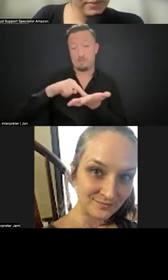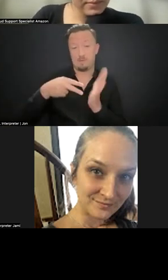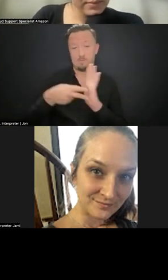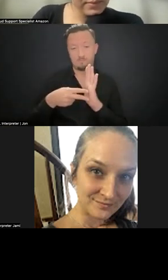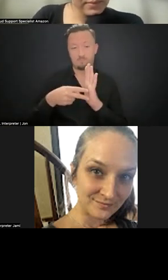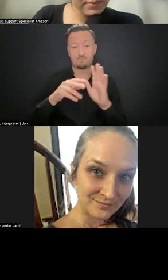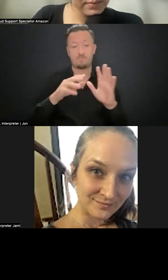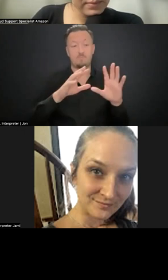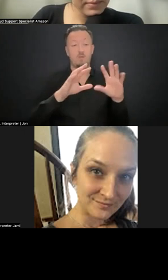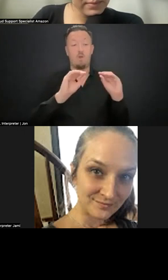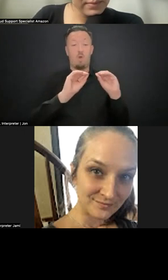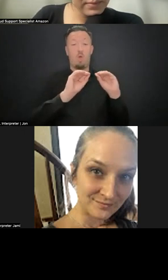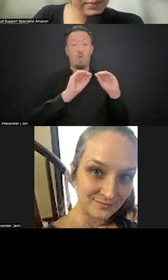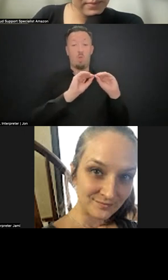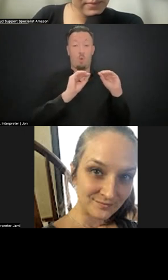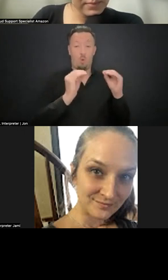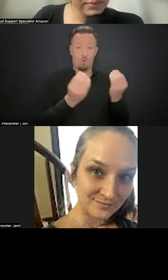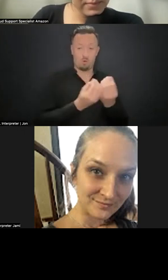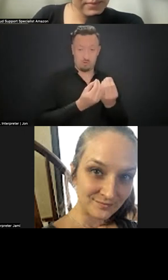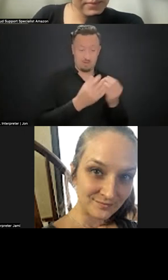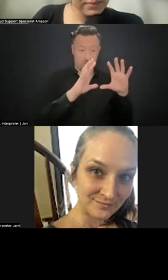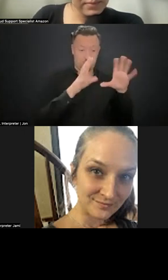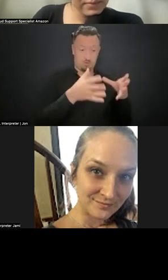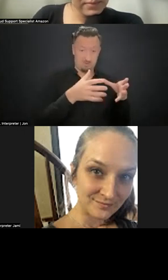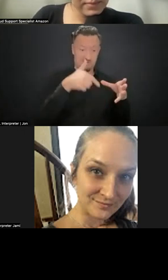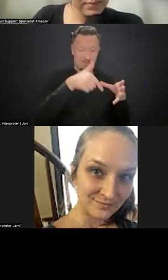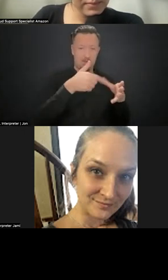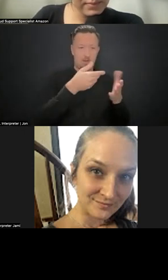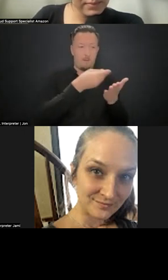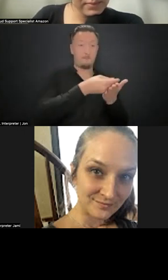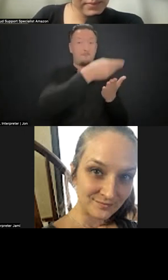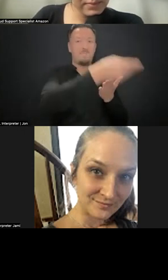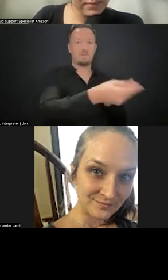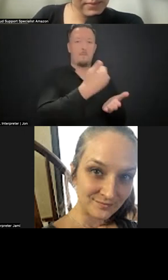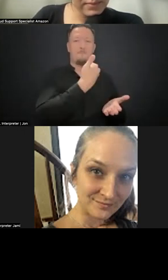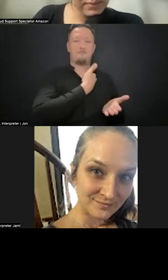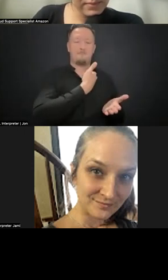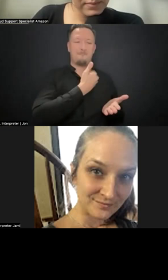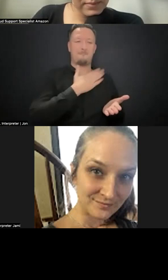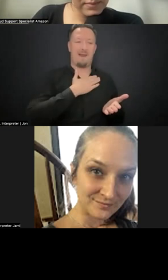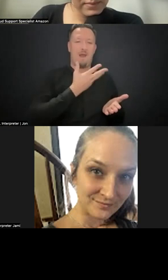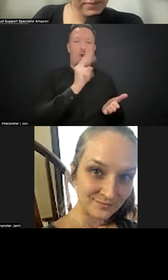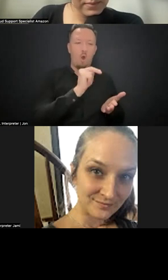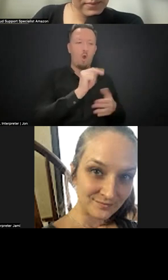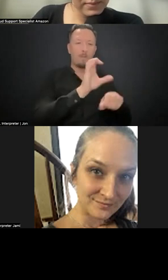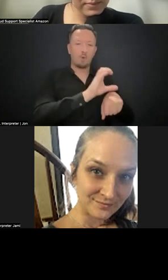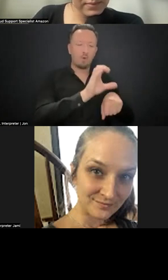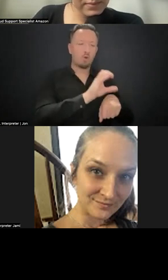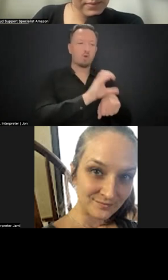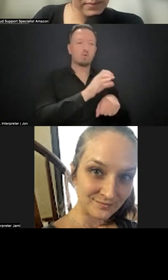organization is purchasing its own compute, storage, and networking resources on